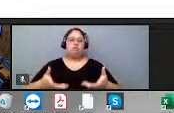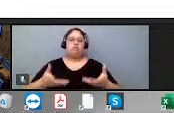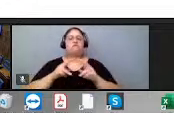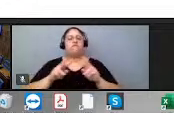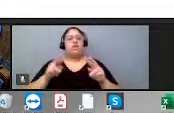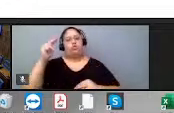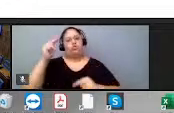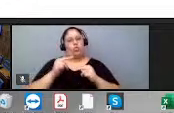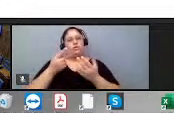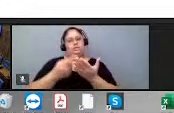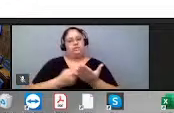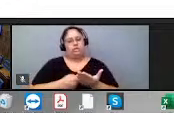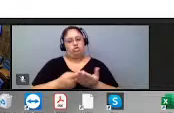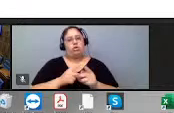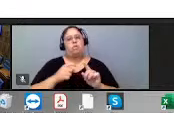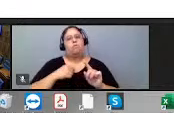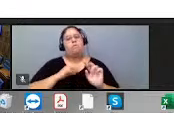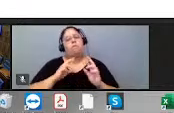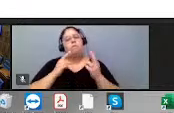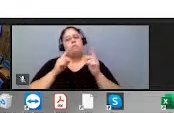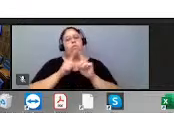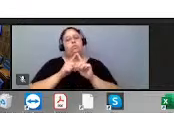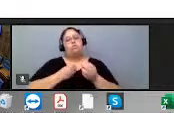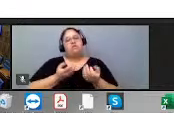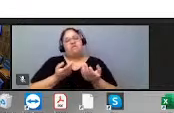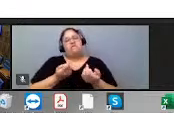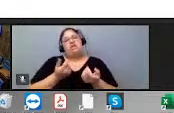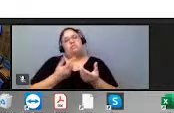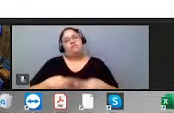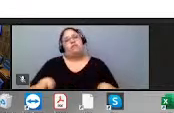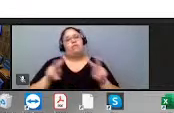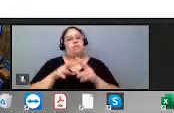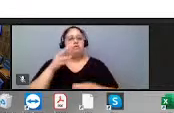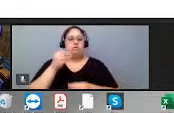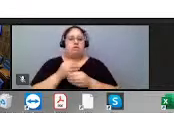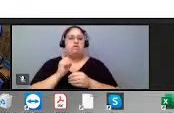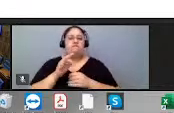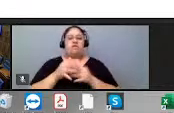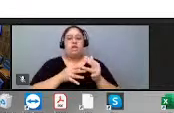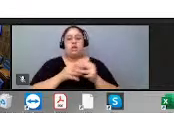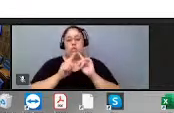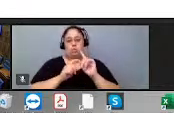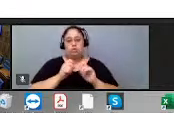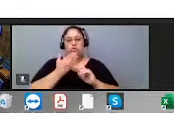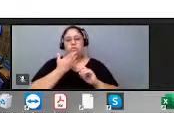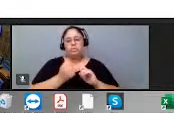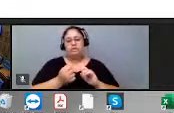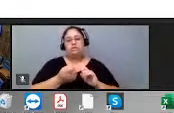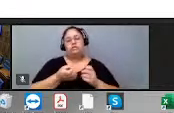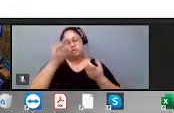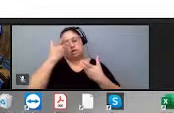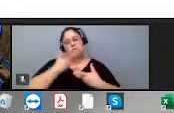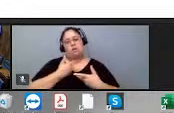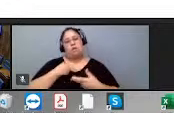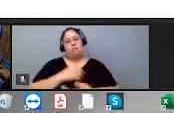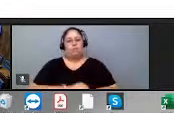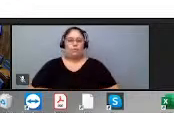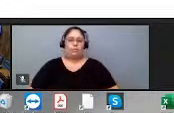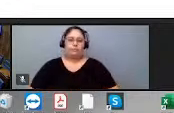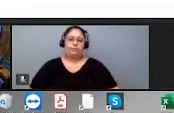very brief discussion but I hope added a little bit of value and if there are any questions please let me